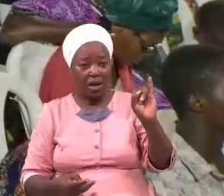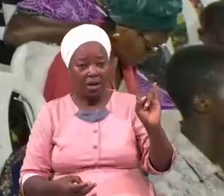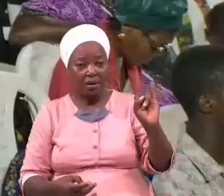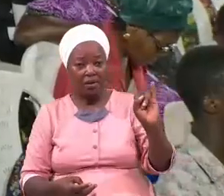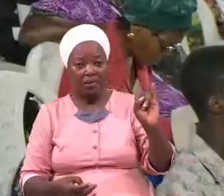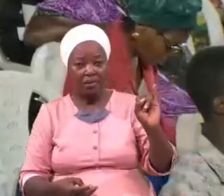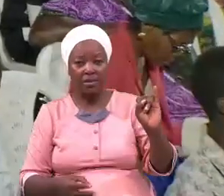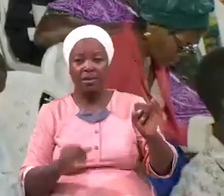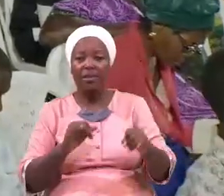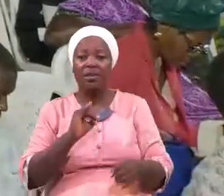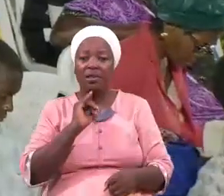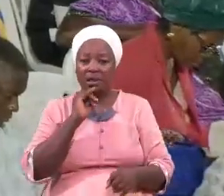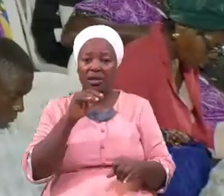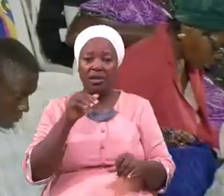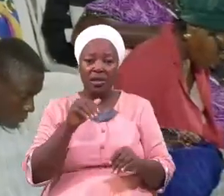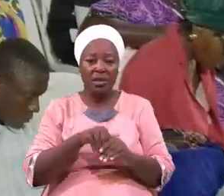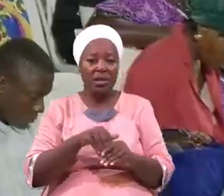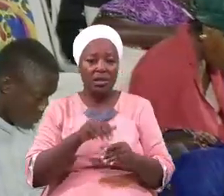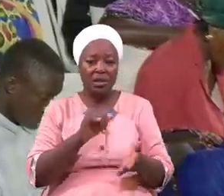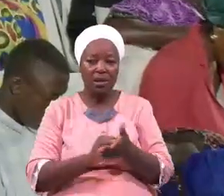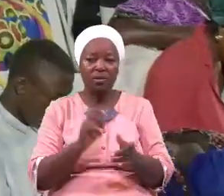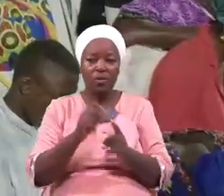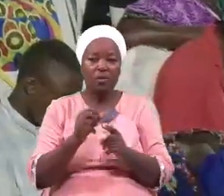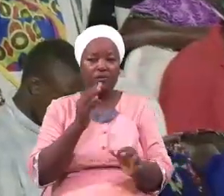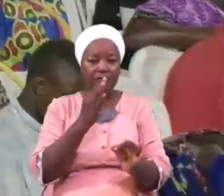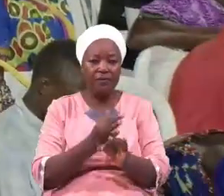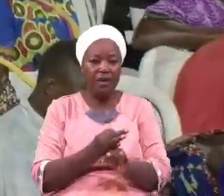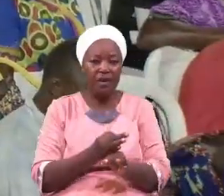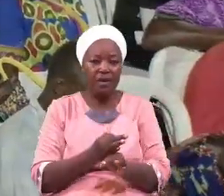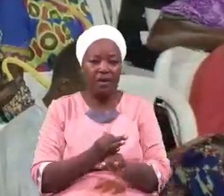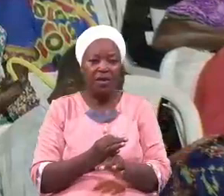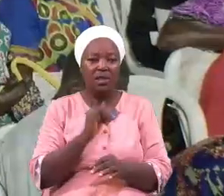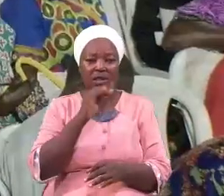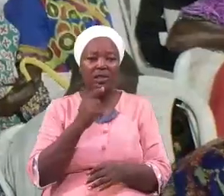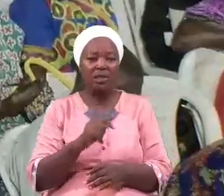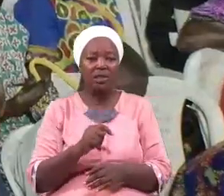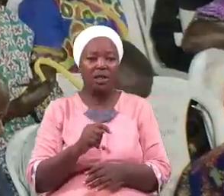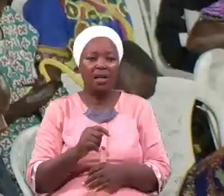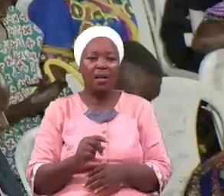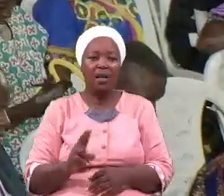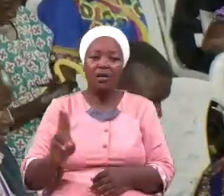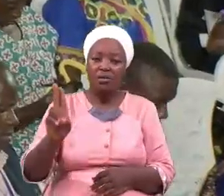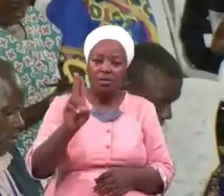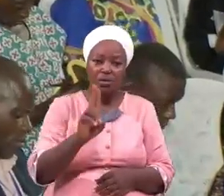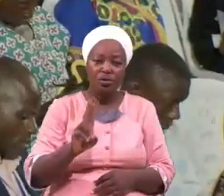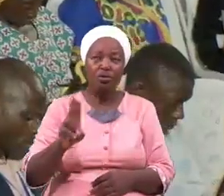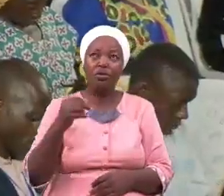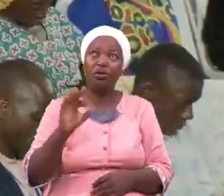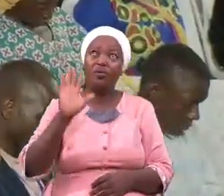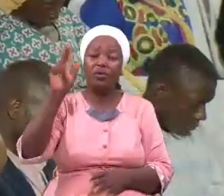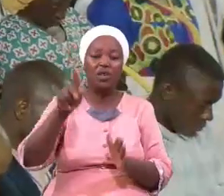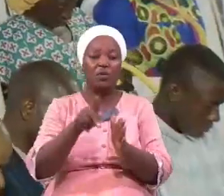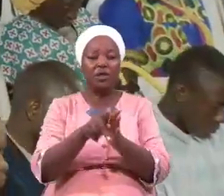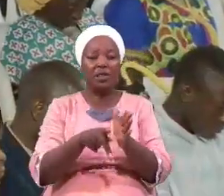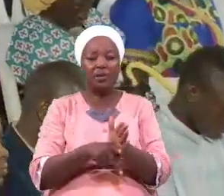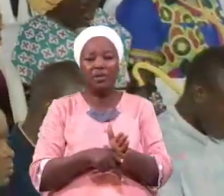In that word, faith, the implementation of his precept.